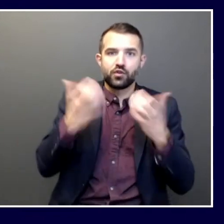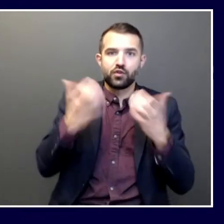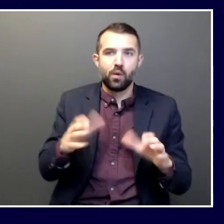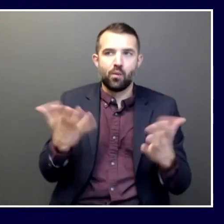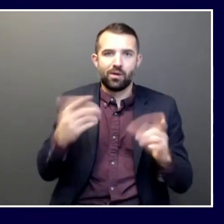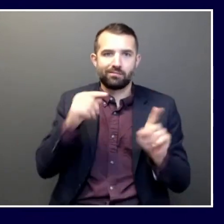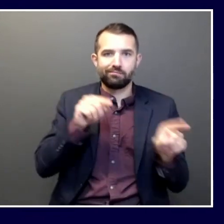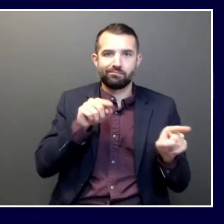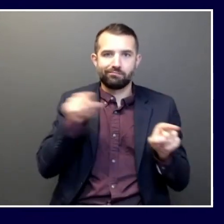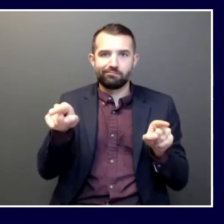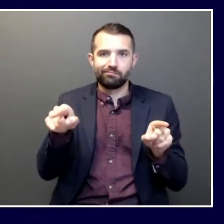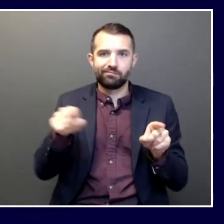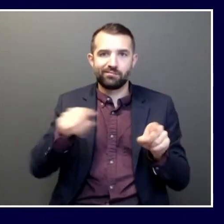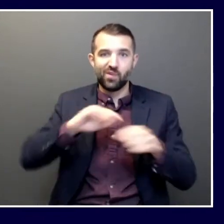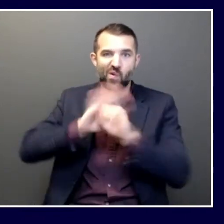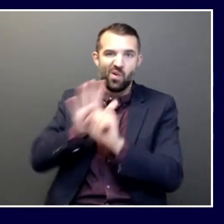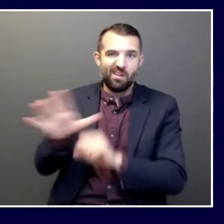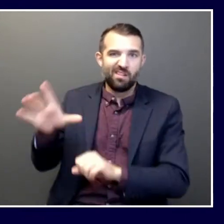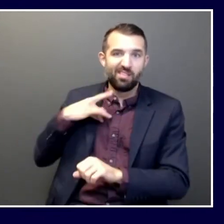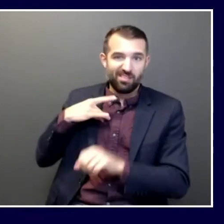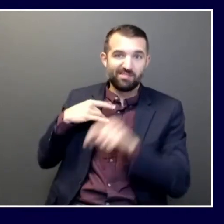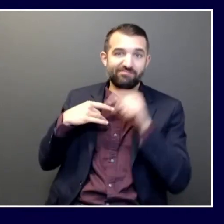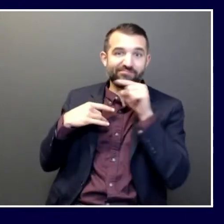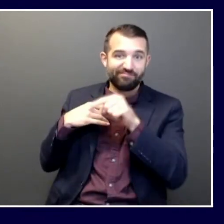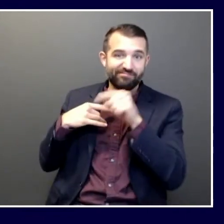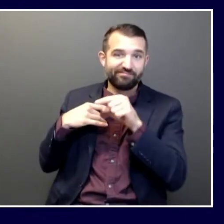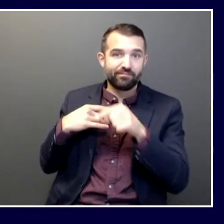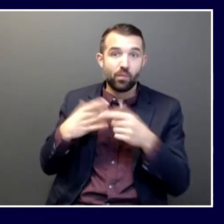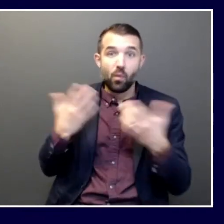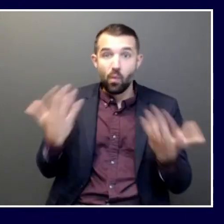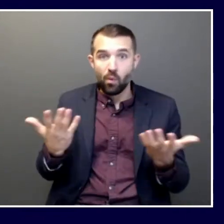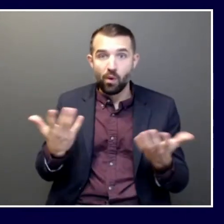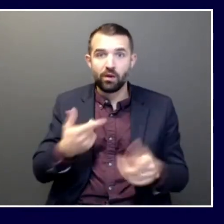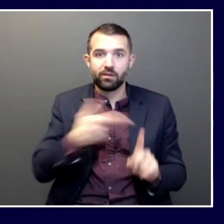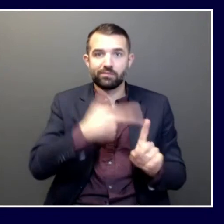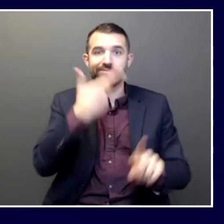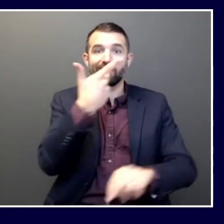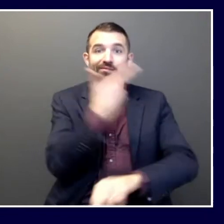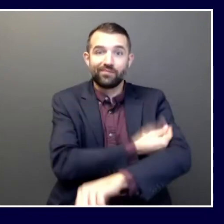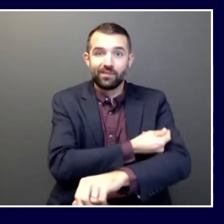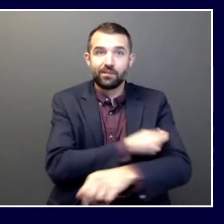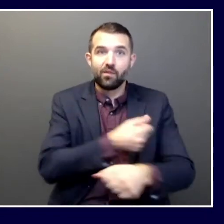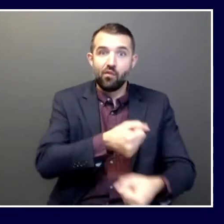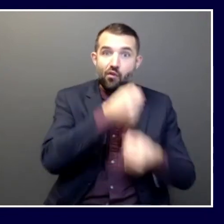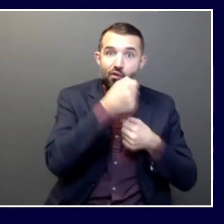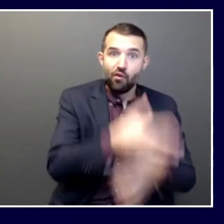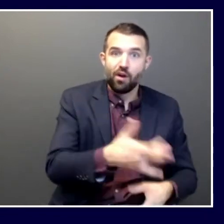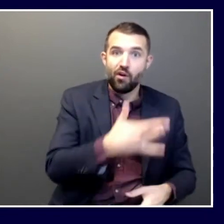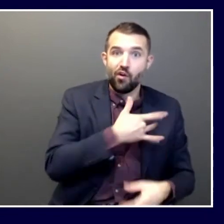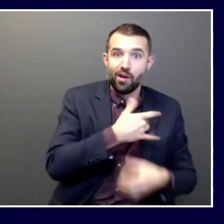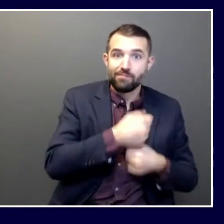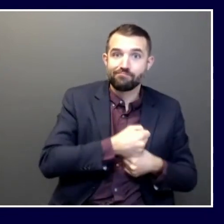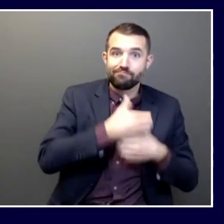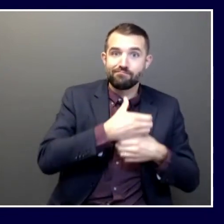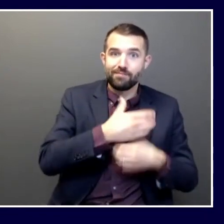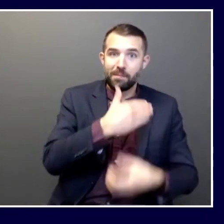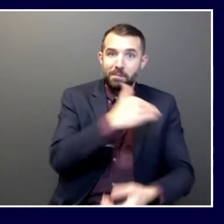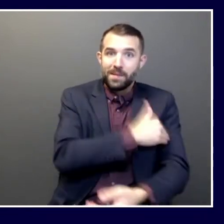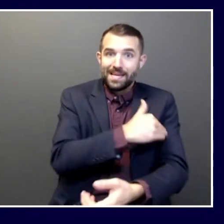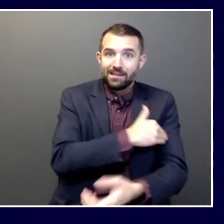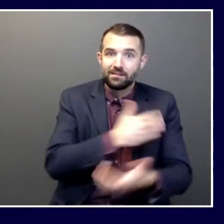is around 10 cases per 100,000? Or is the bigger concern from COVID